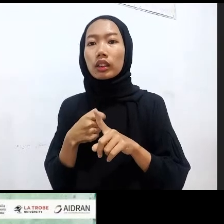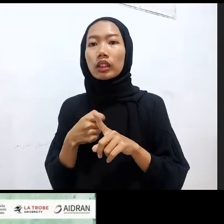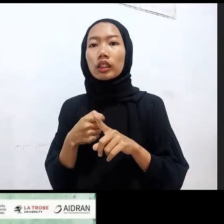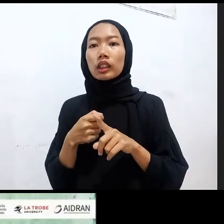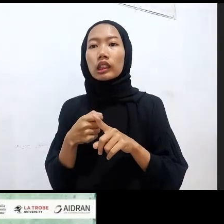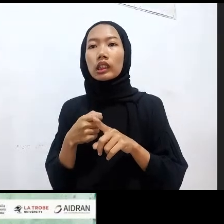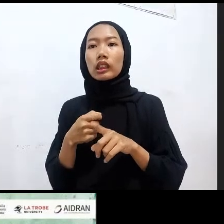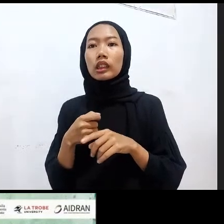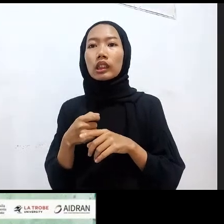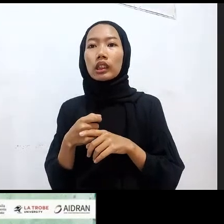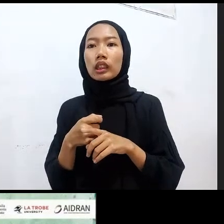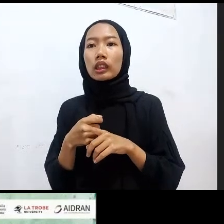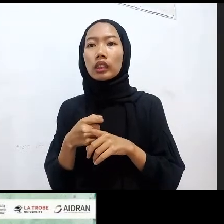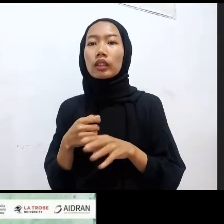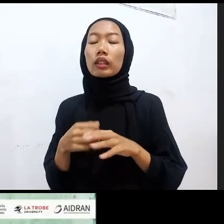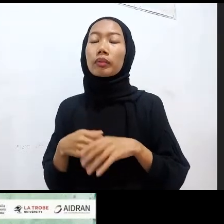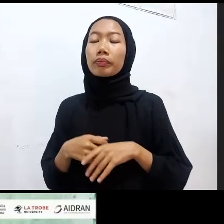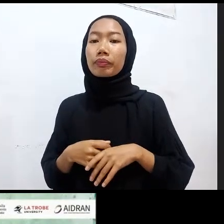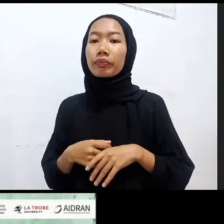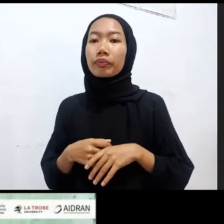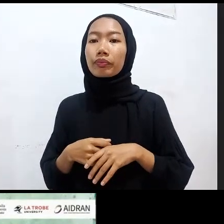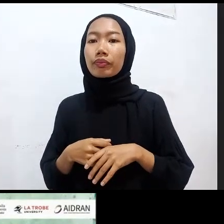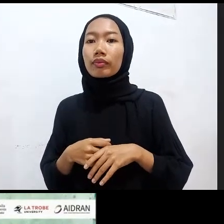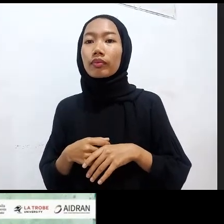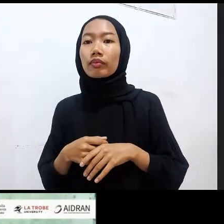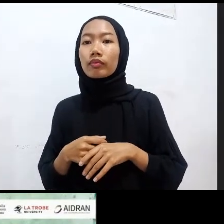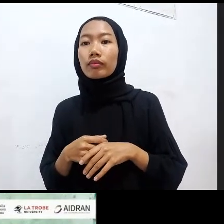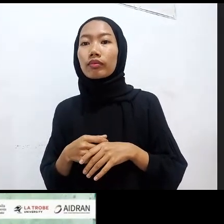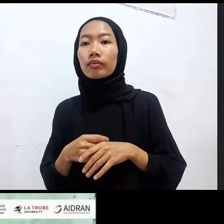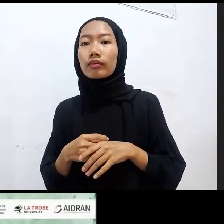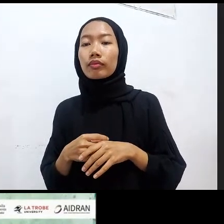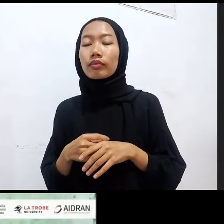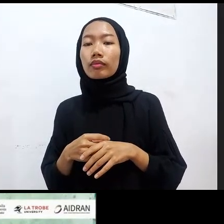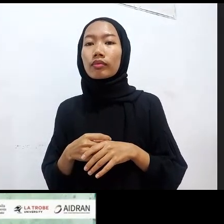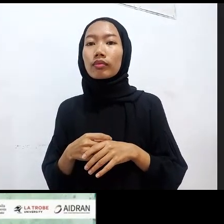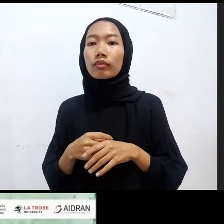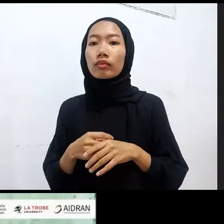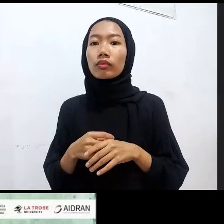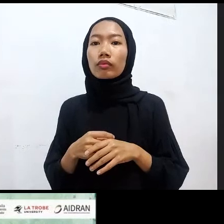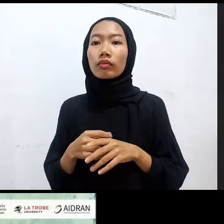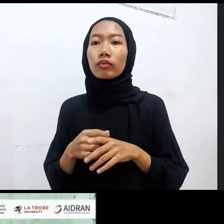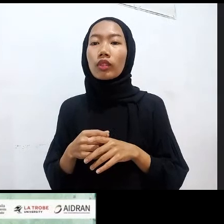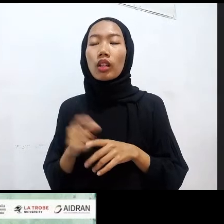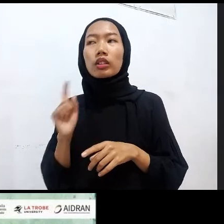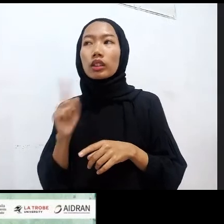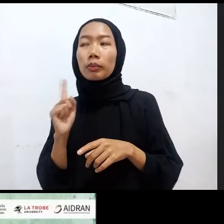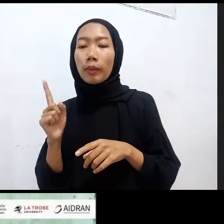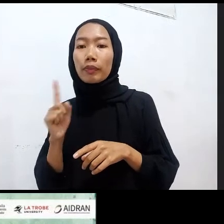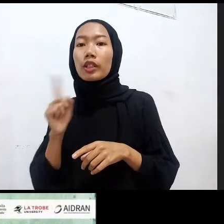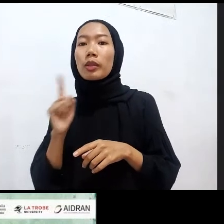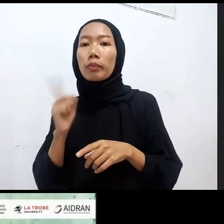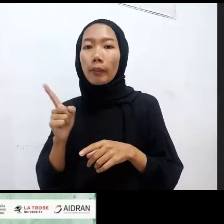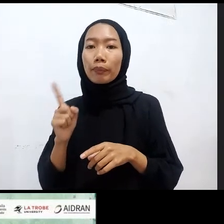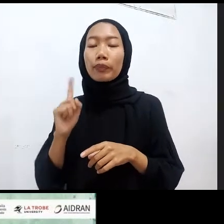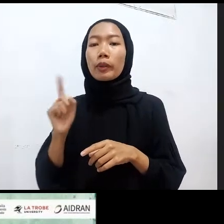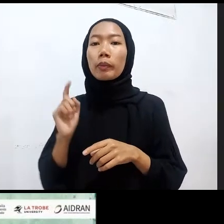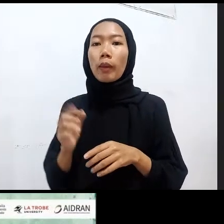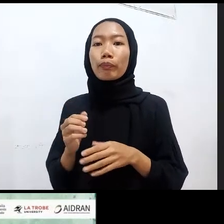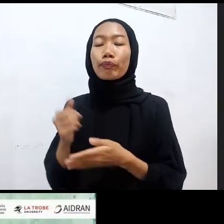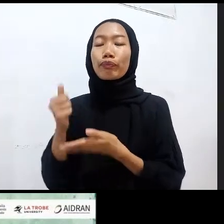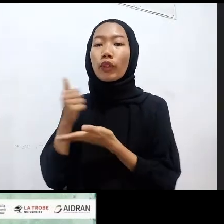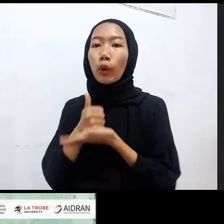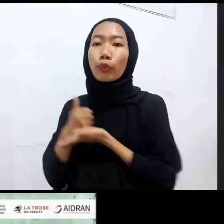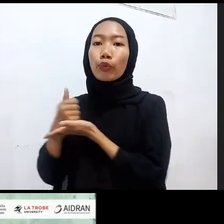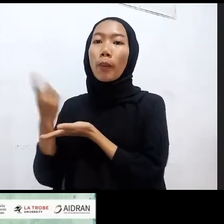for people. He's very approachable, and we've been able to talk with him. We certainly hope, but you never